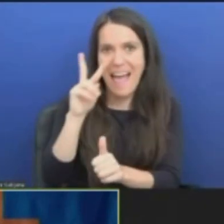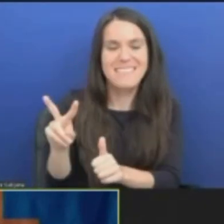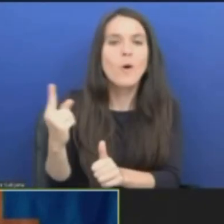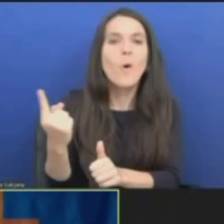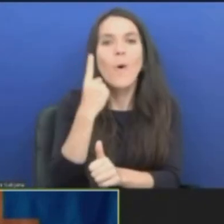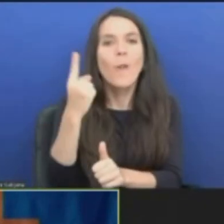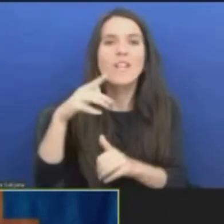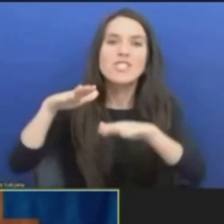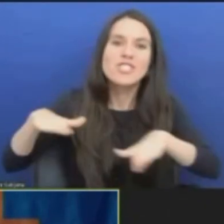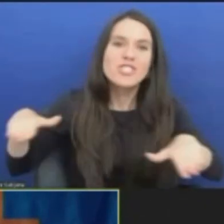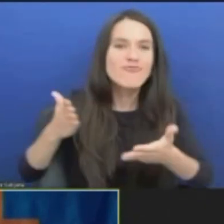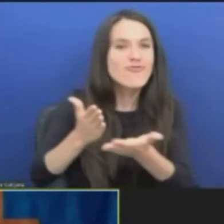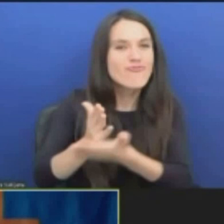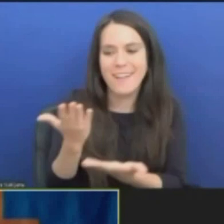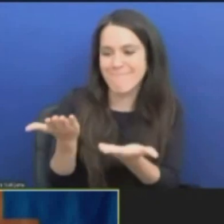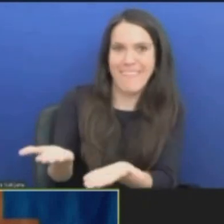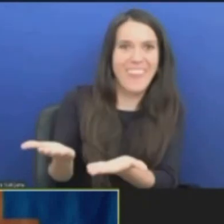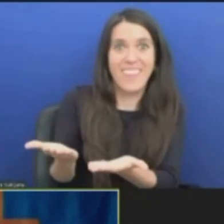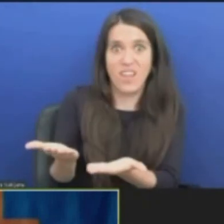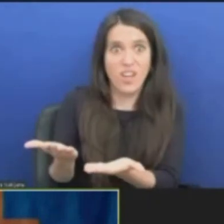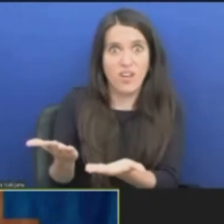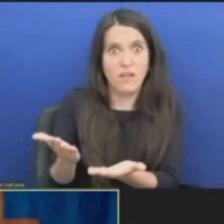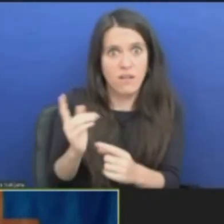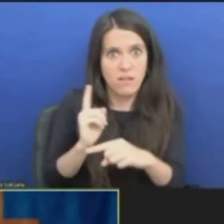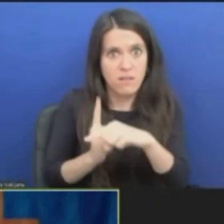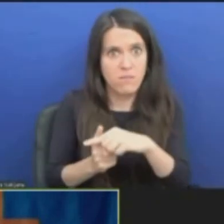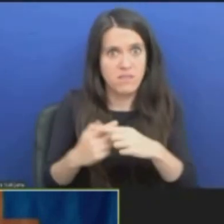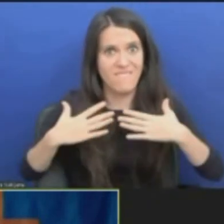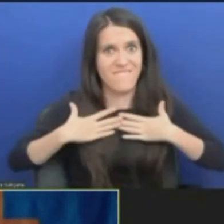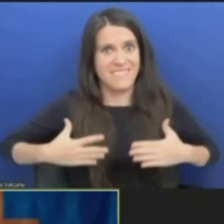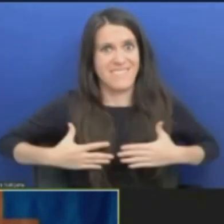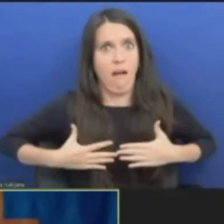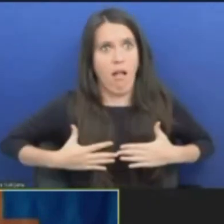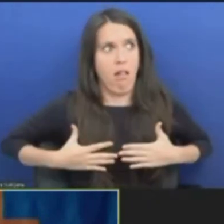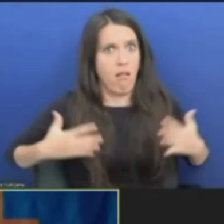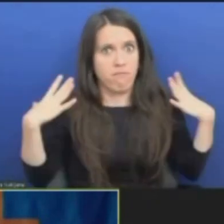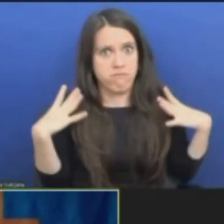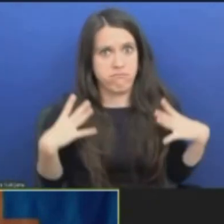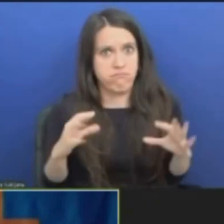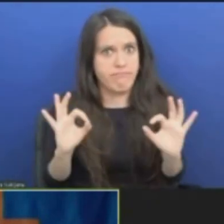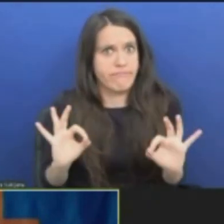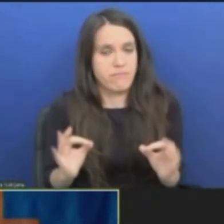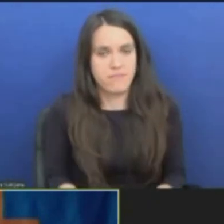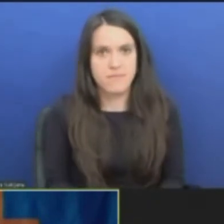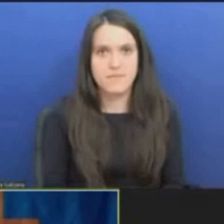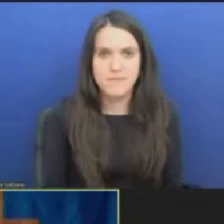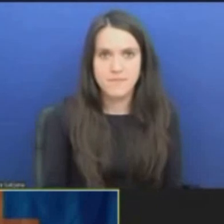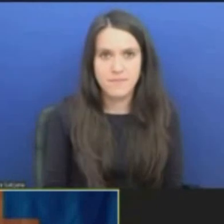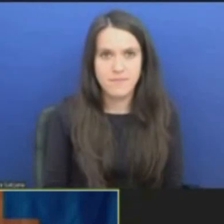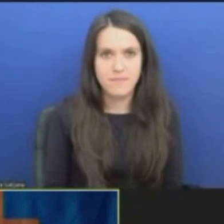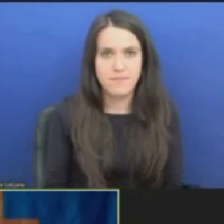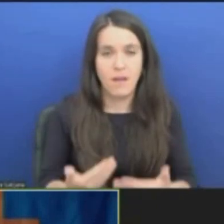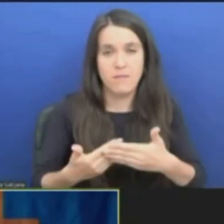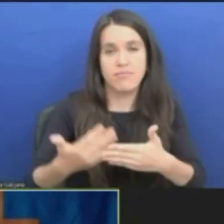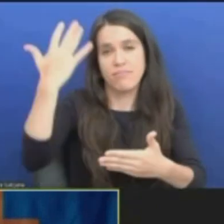child's right to exist, but also it's the children's physical integrity. Since the beginning of